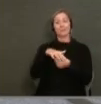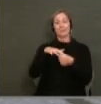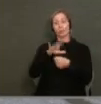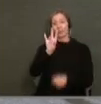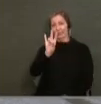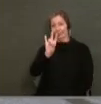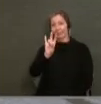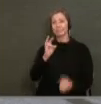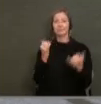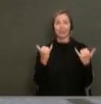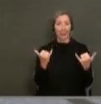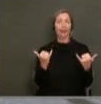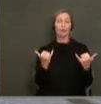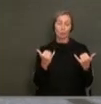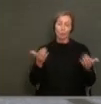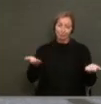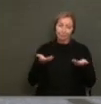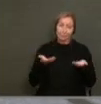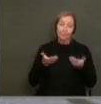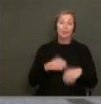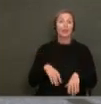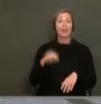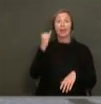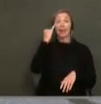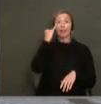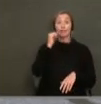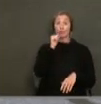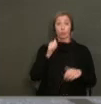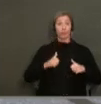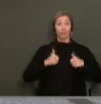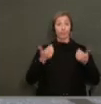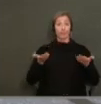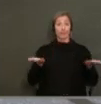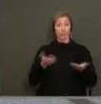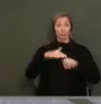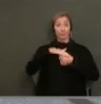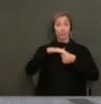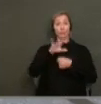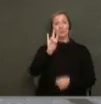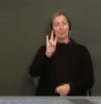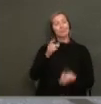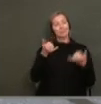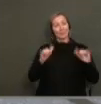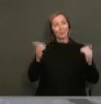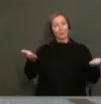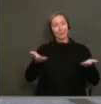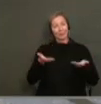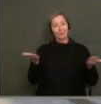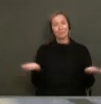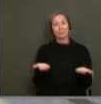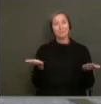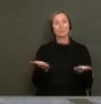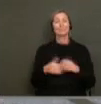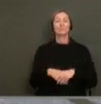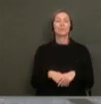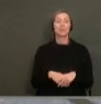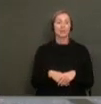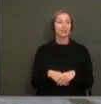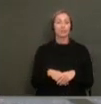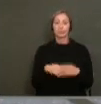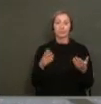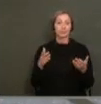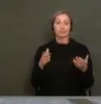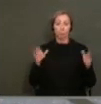you are right now. Welcome. Even if you don't live in District 7, all of you are welcome here. We're open